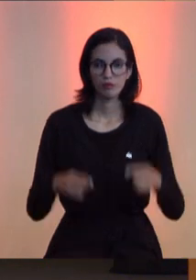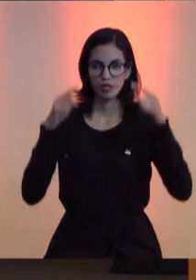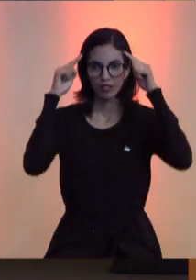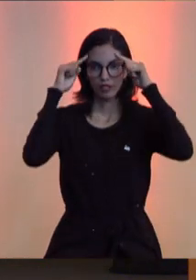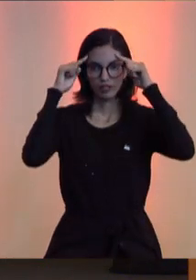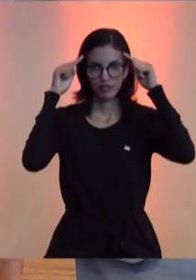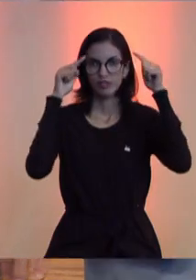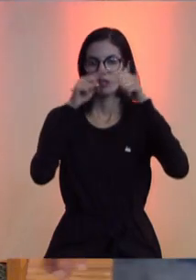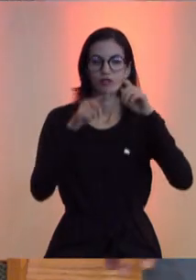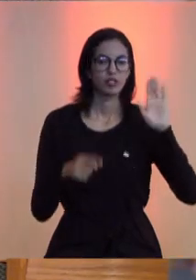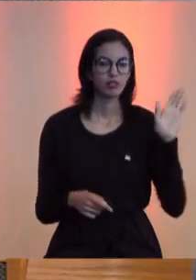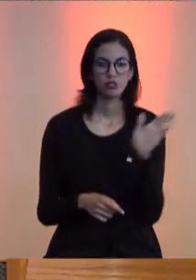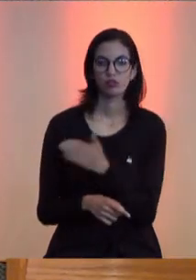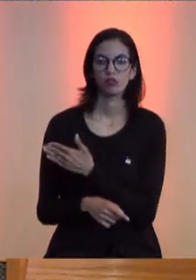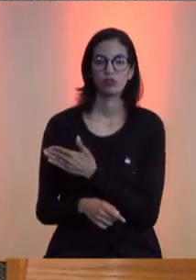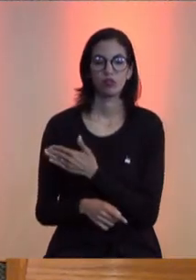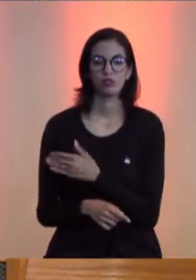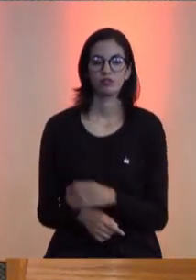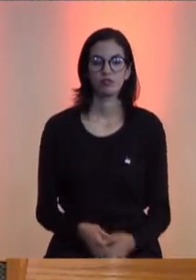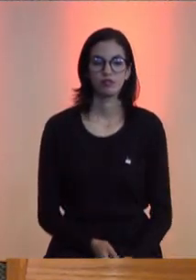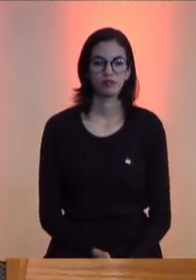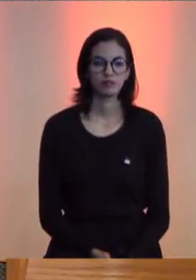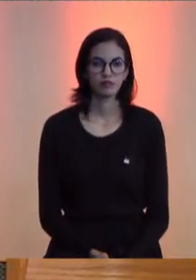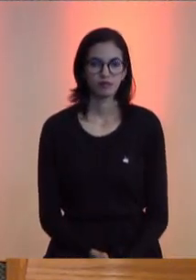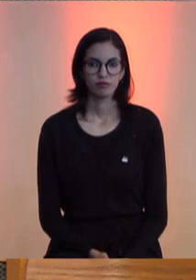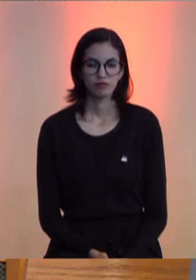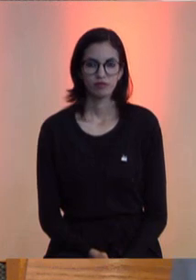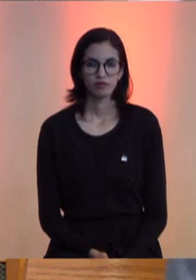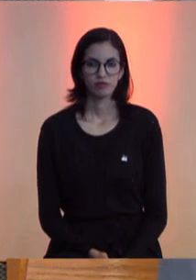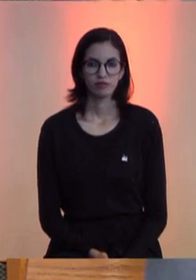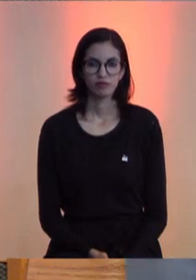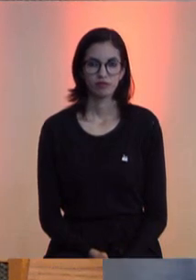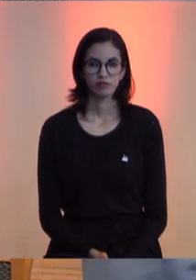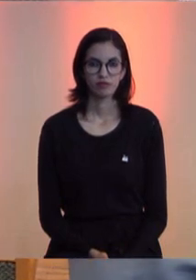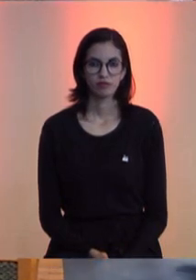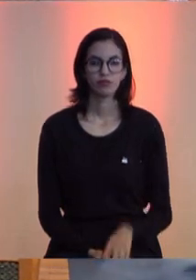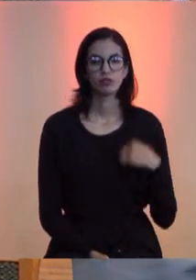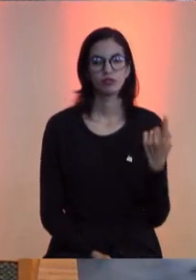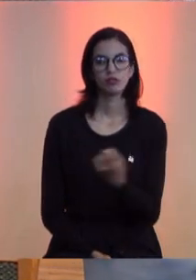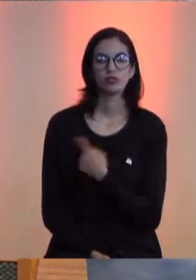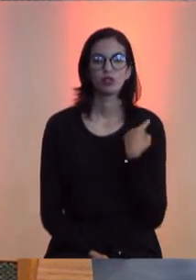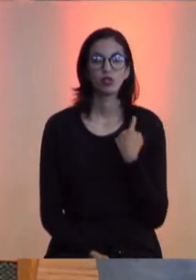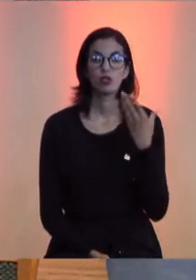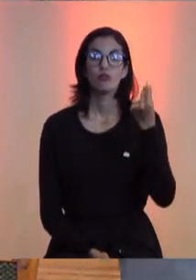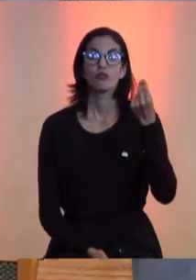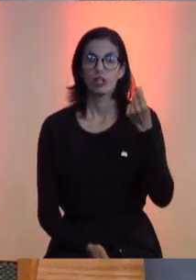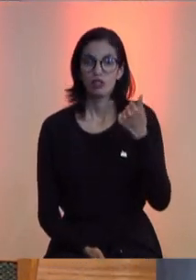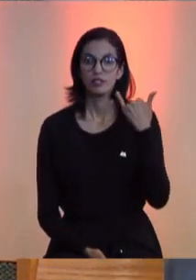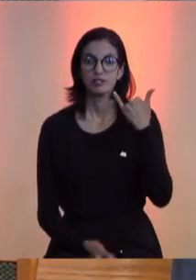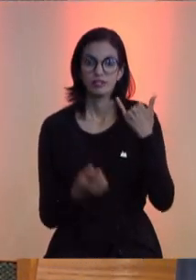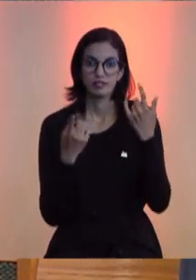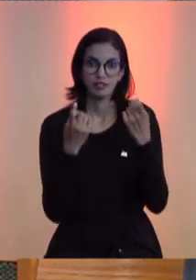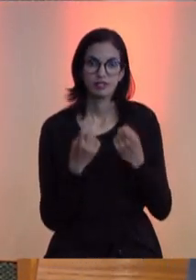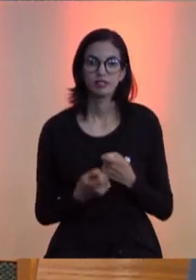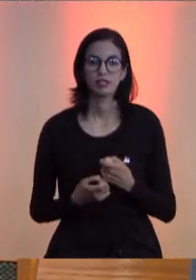los que han venido aquí hoy. You must have principles in your life. Debemos tener principios en nuestra vida. If